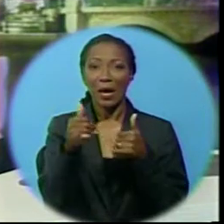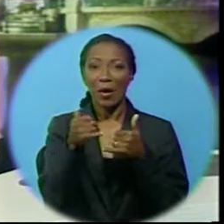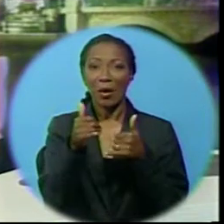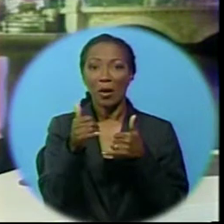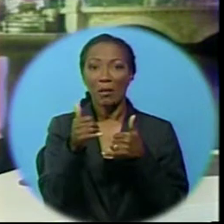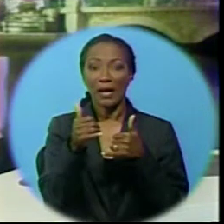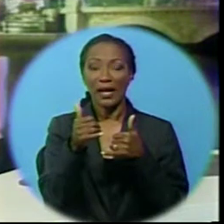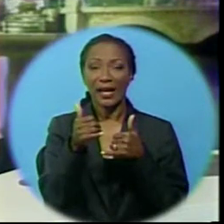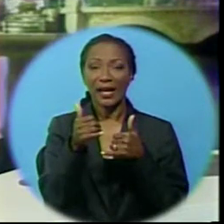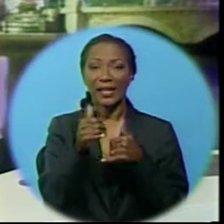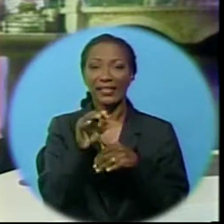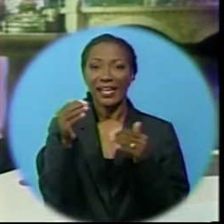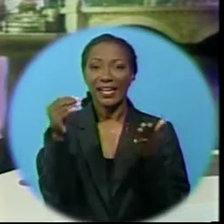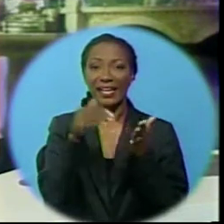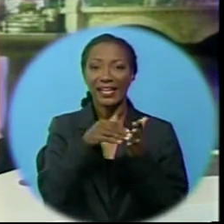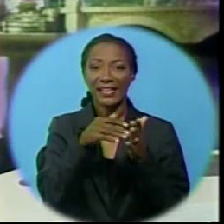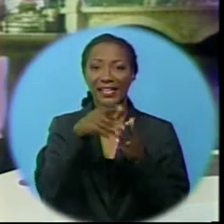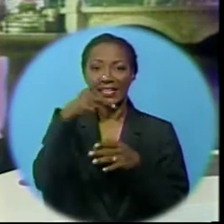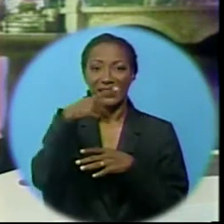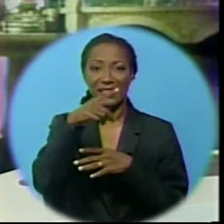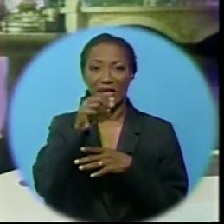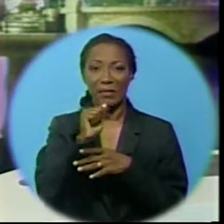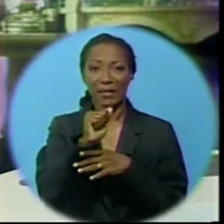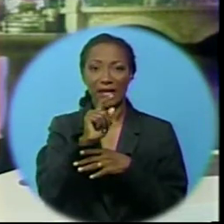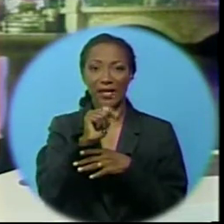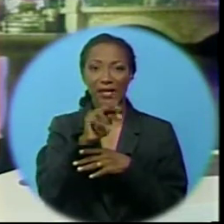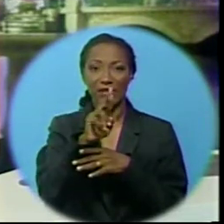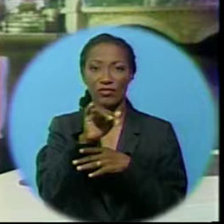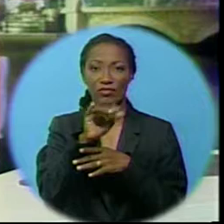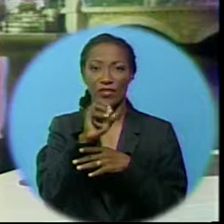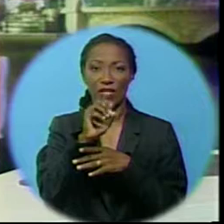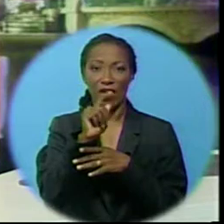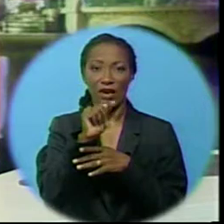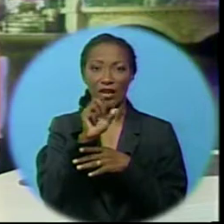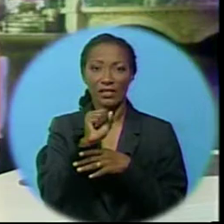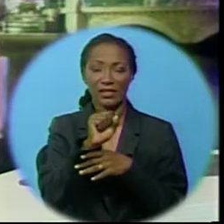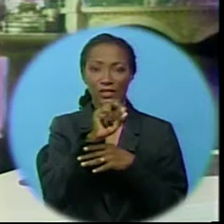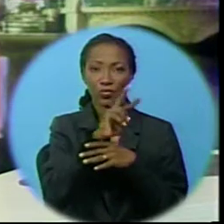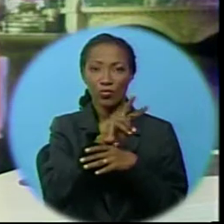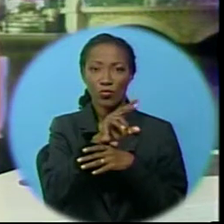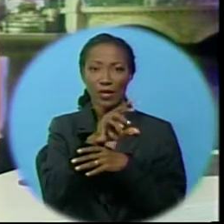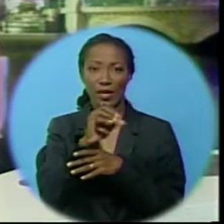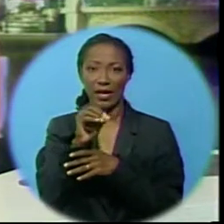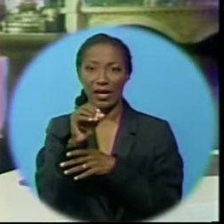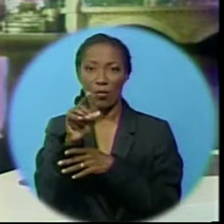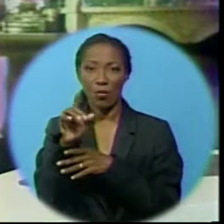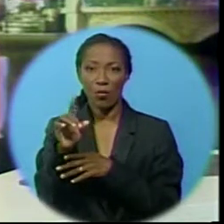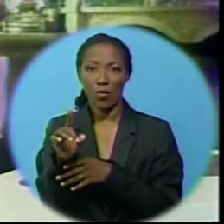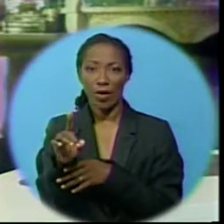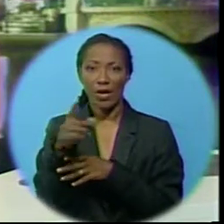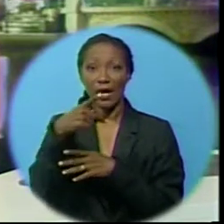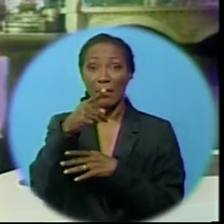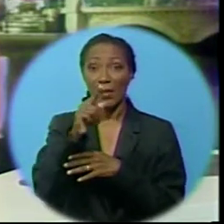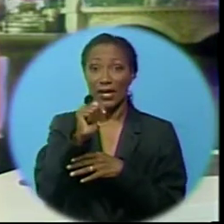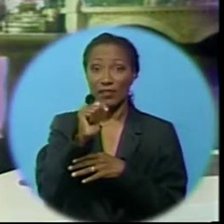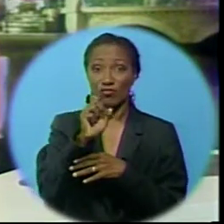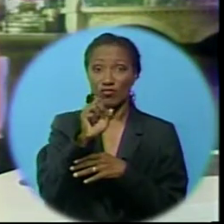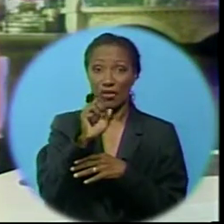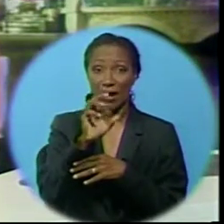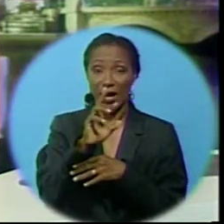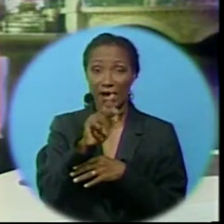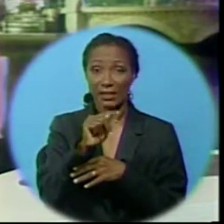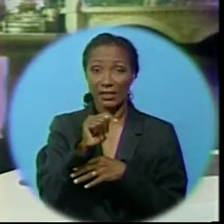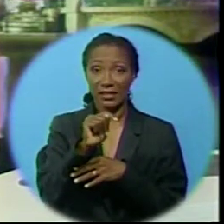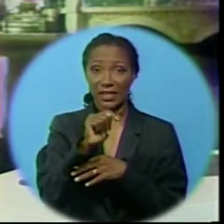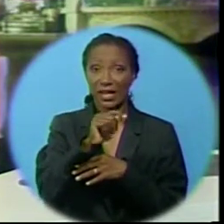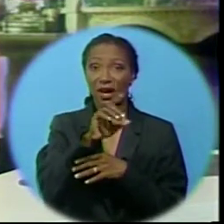St. Kitts and Nevis Patriots to move their record to 2-1. Batting first, the Patriots made 160 for a 5 in their 20,